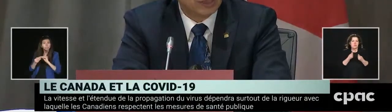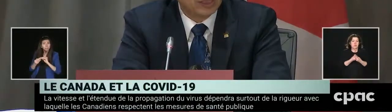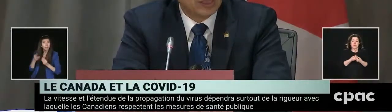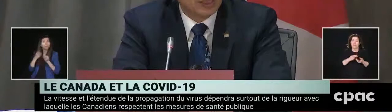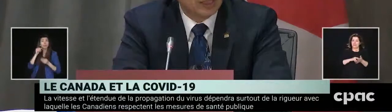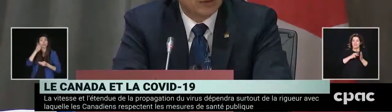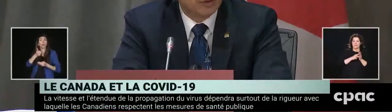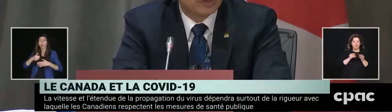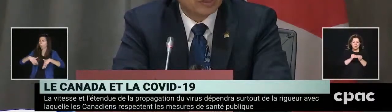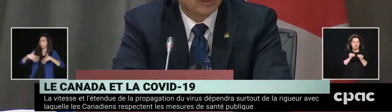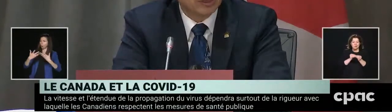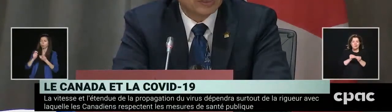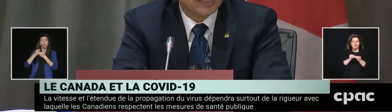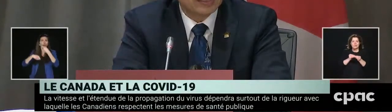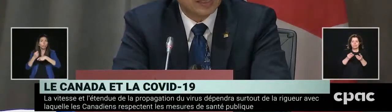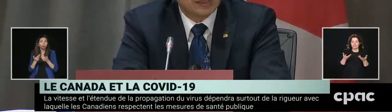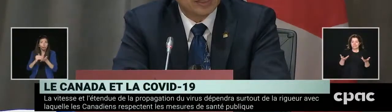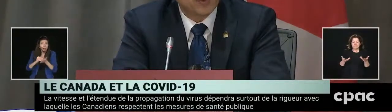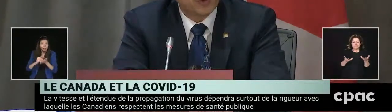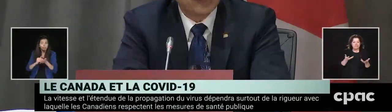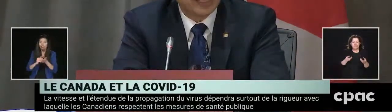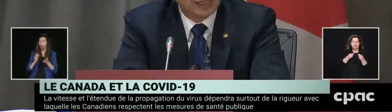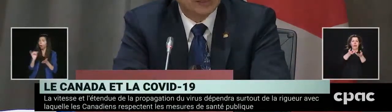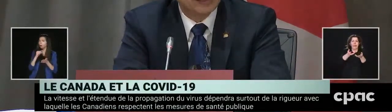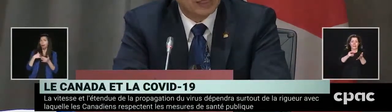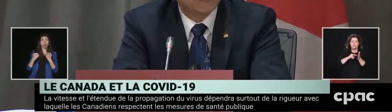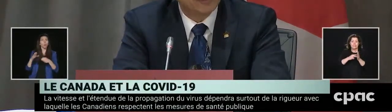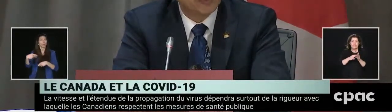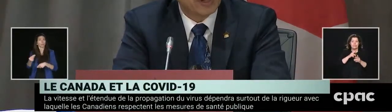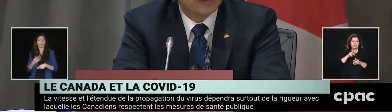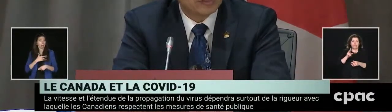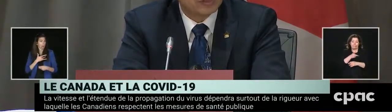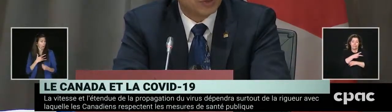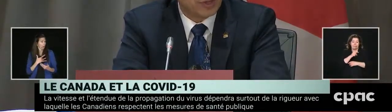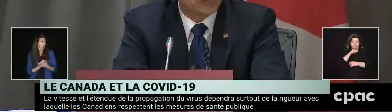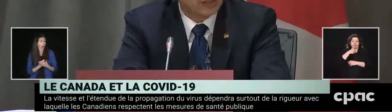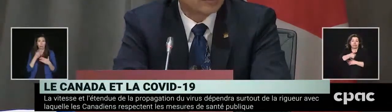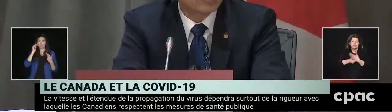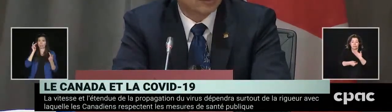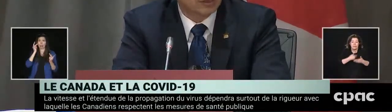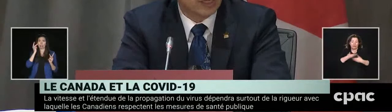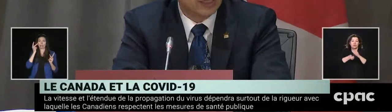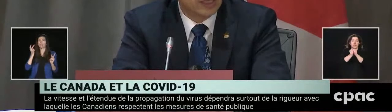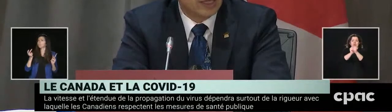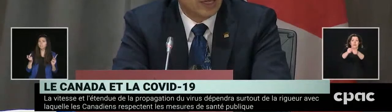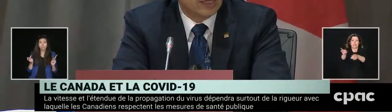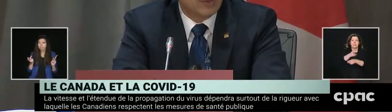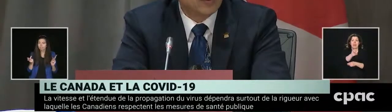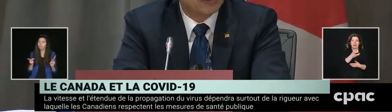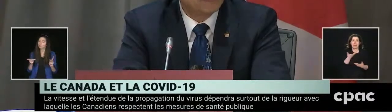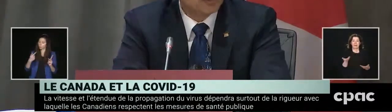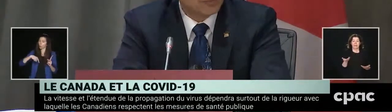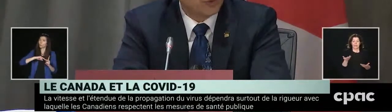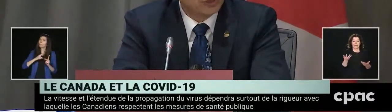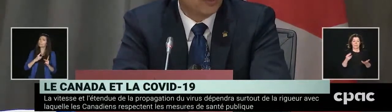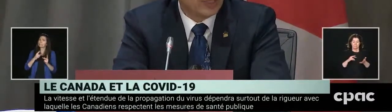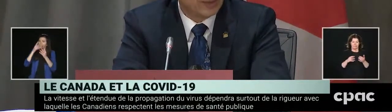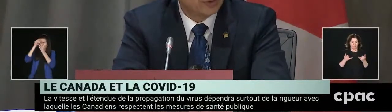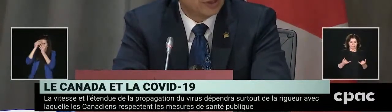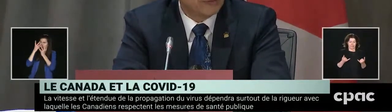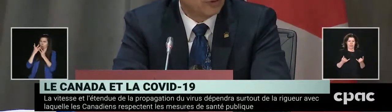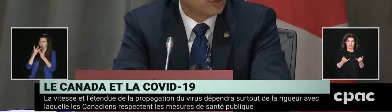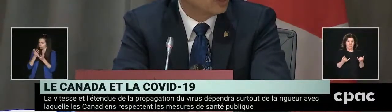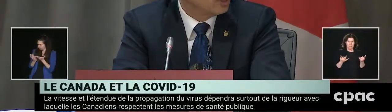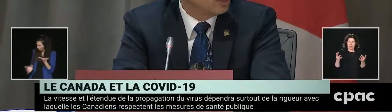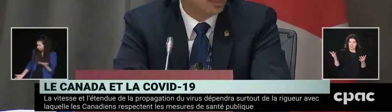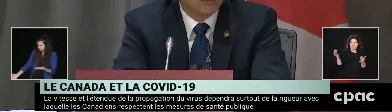people unduly. Where we're still, in a sense, at this point, getting the data from the provinces. We recognize there's a delay, and maybe at a future point, we'll